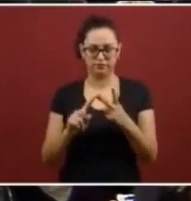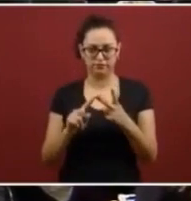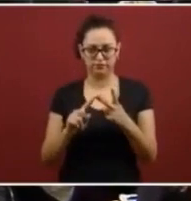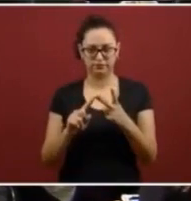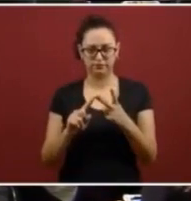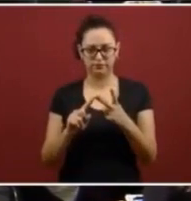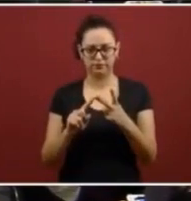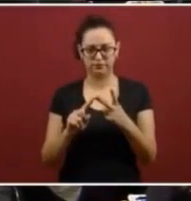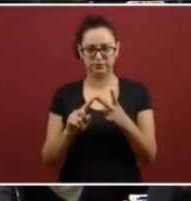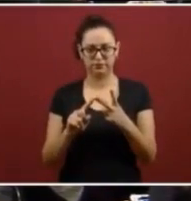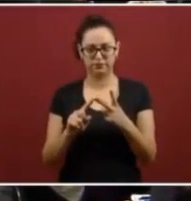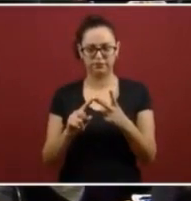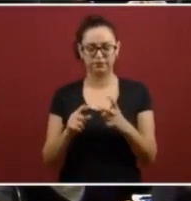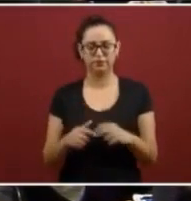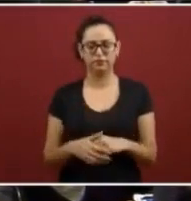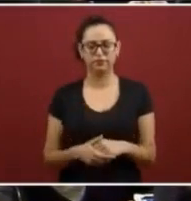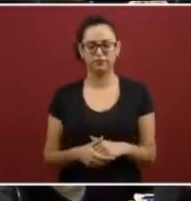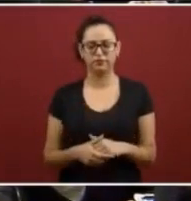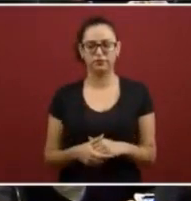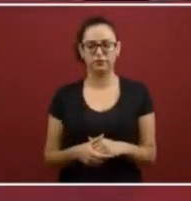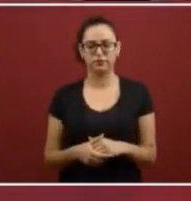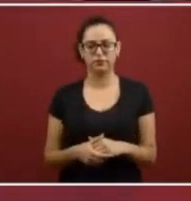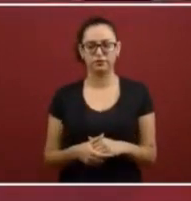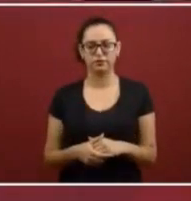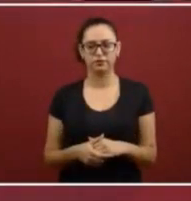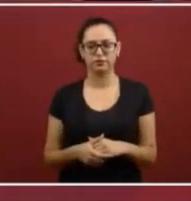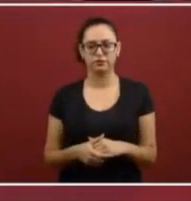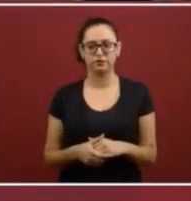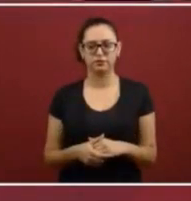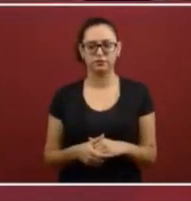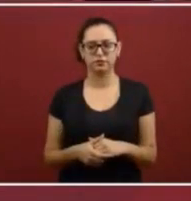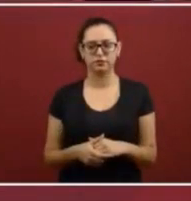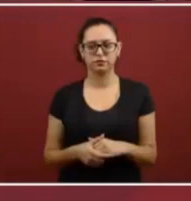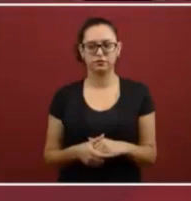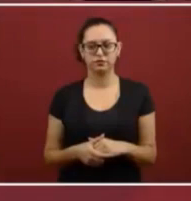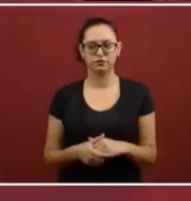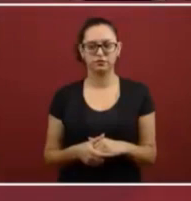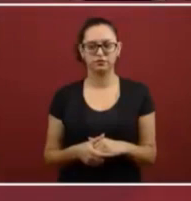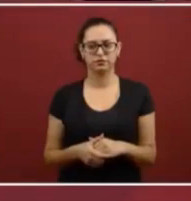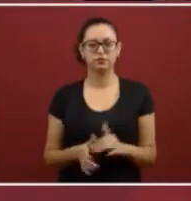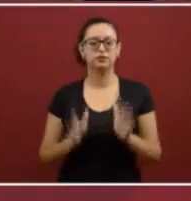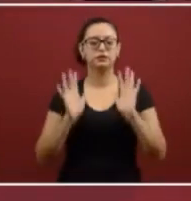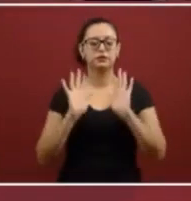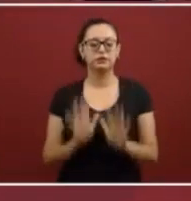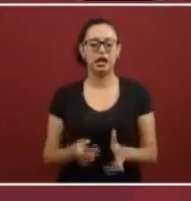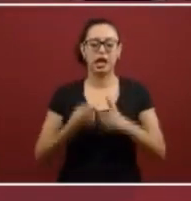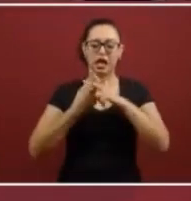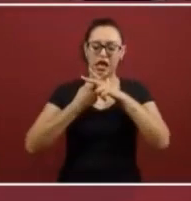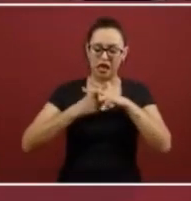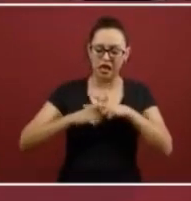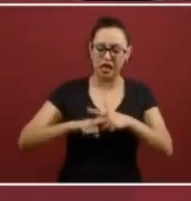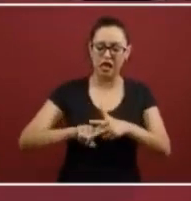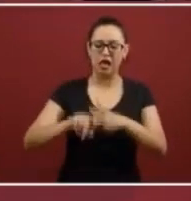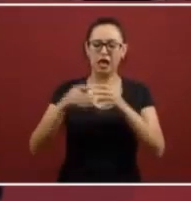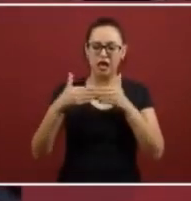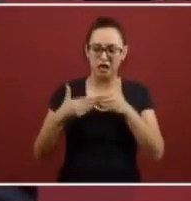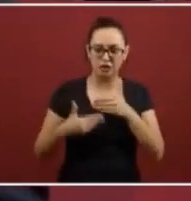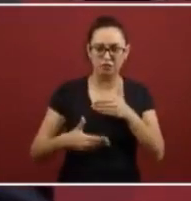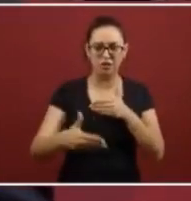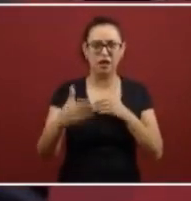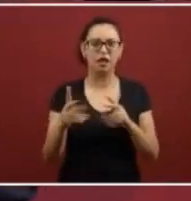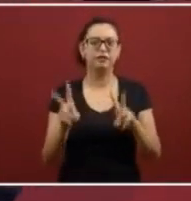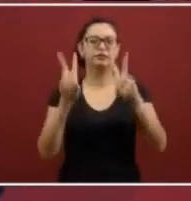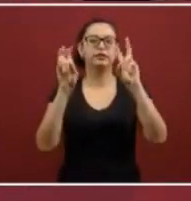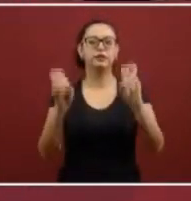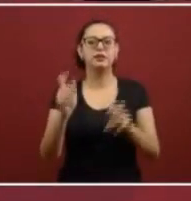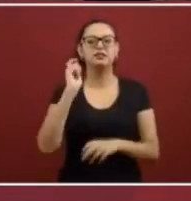obligation to pay taxes. And on the other hand, para devolverle al